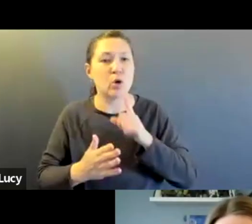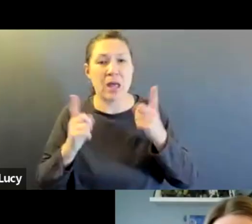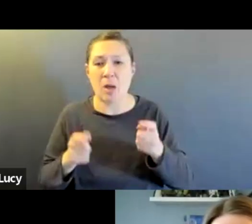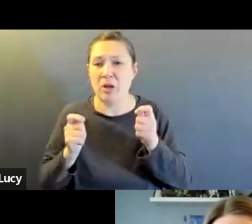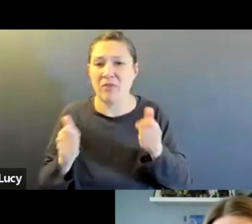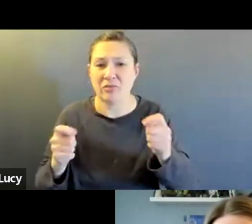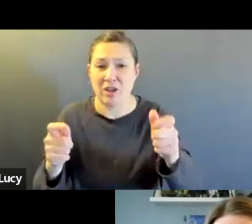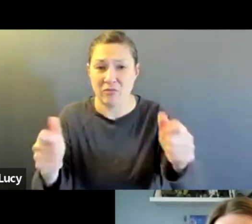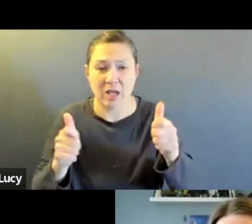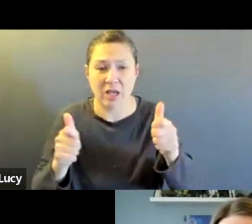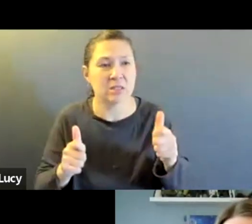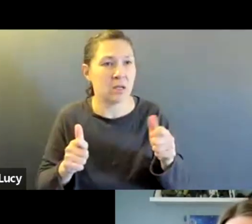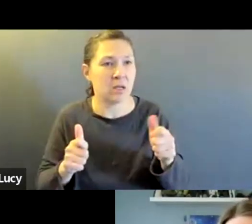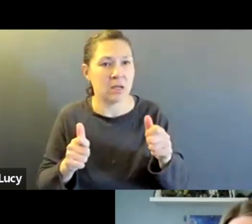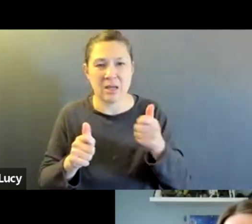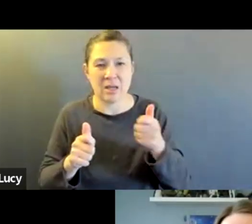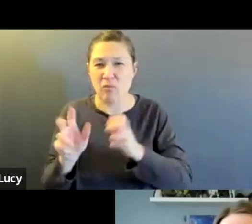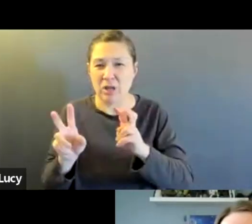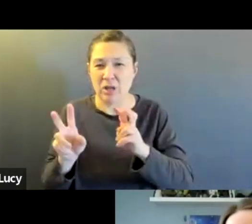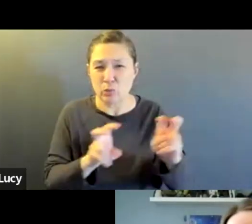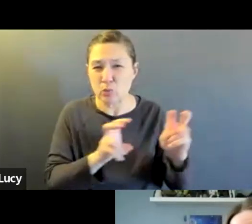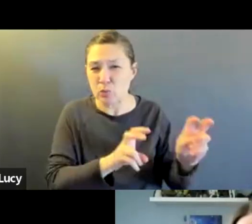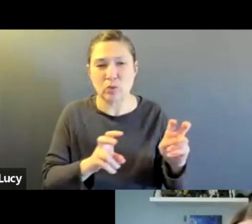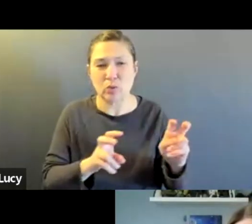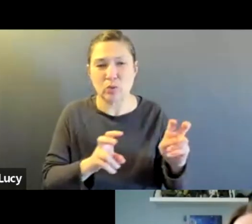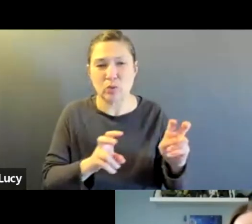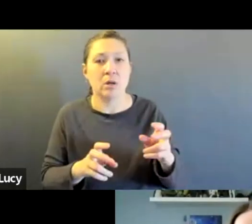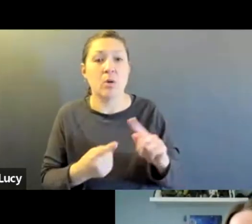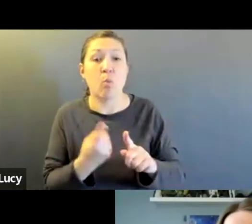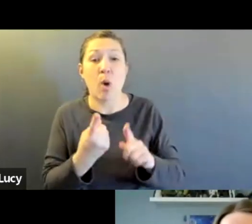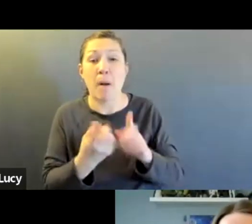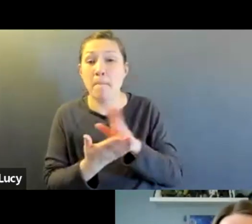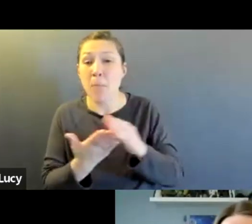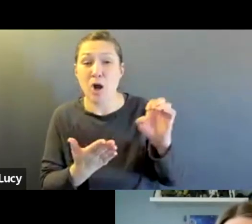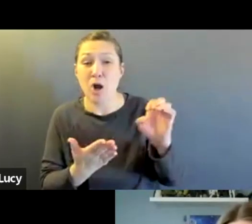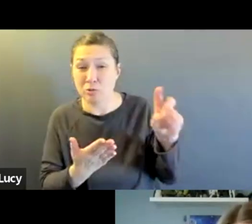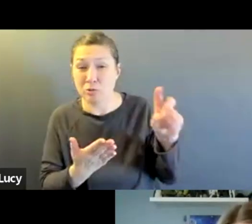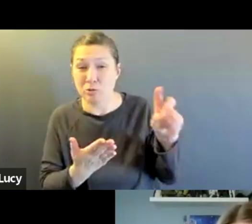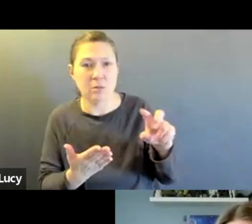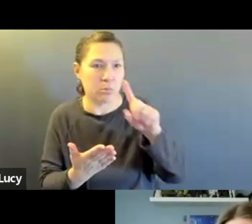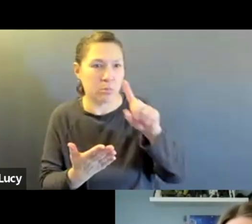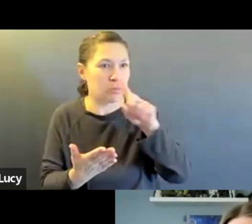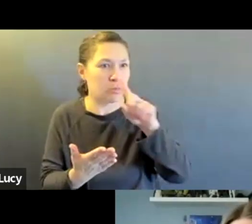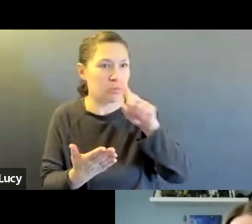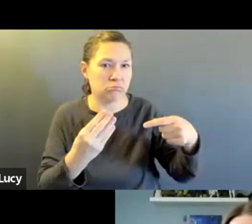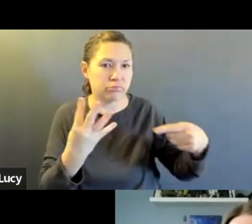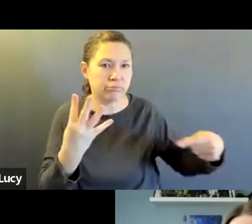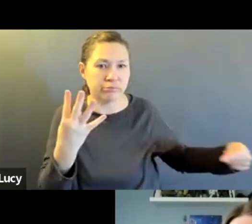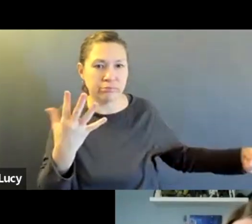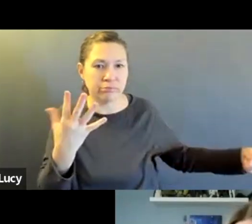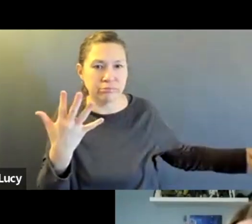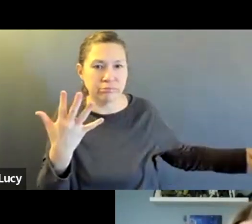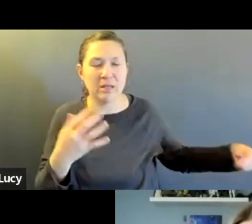in every single issue area under the sun. So just education is just like one piece of what's happening in DC, but it's still been